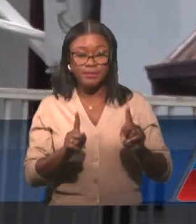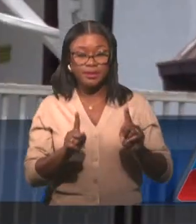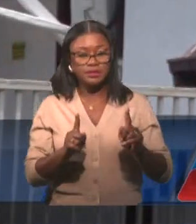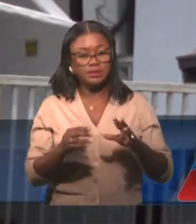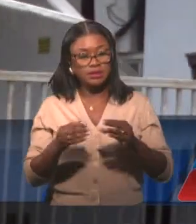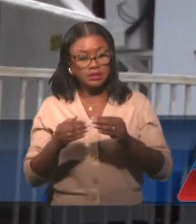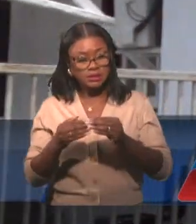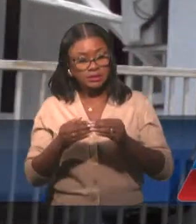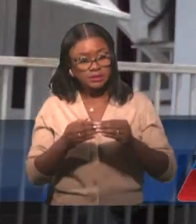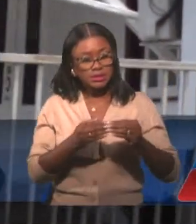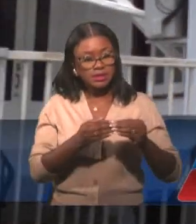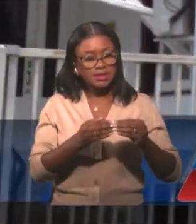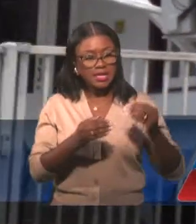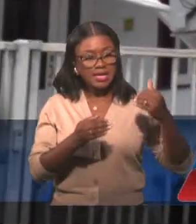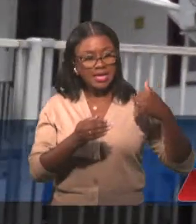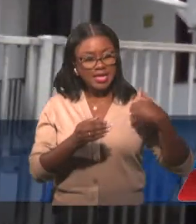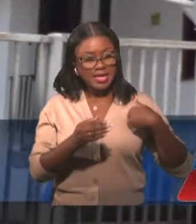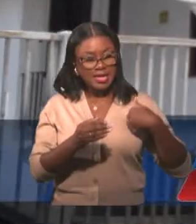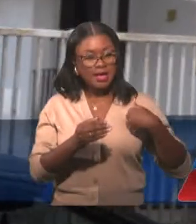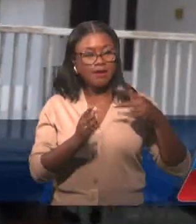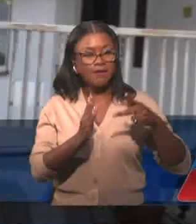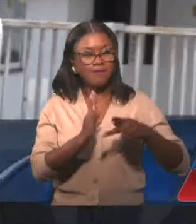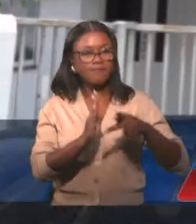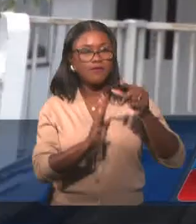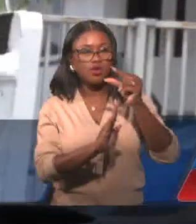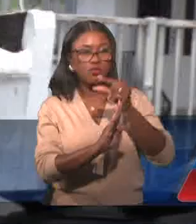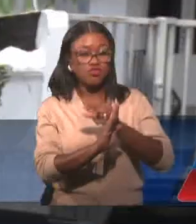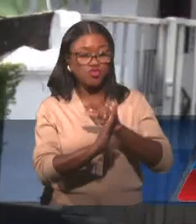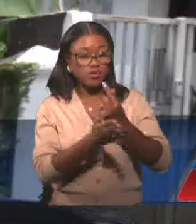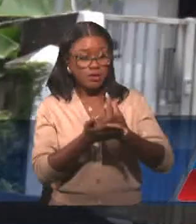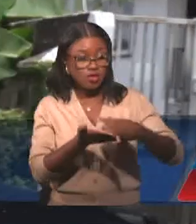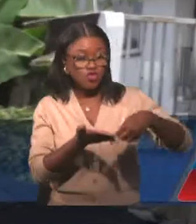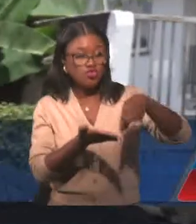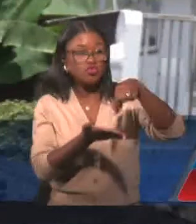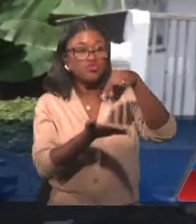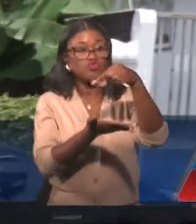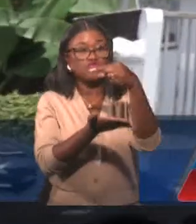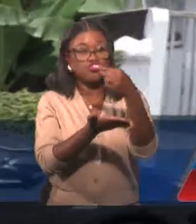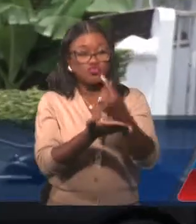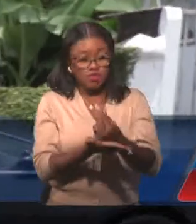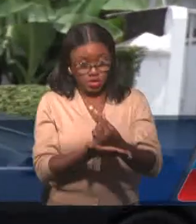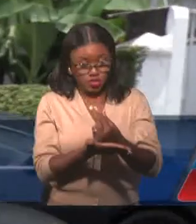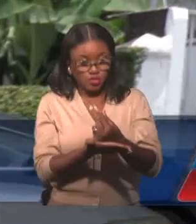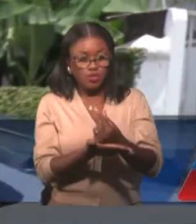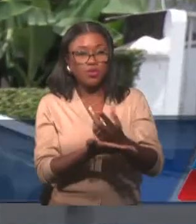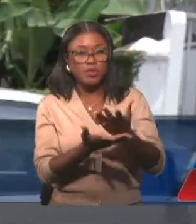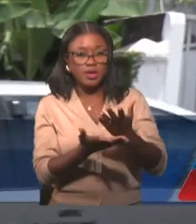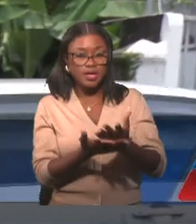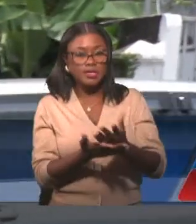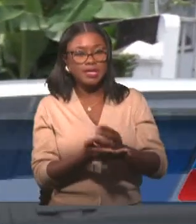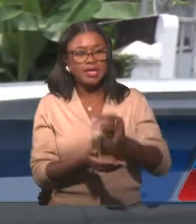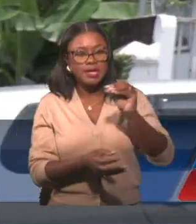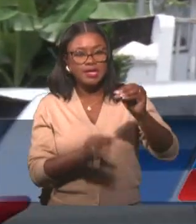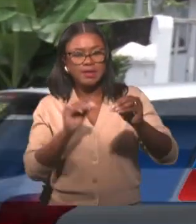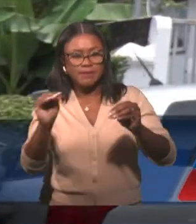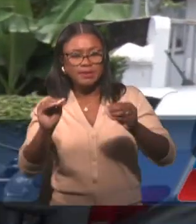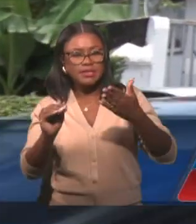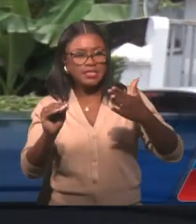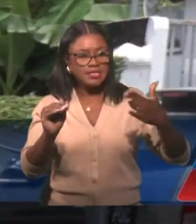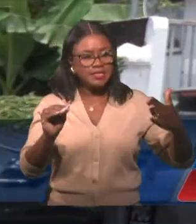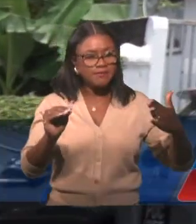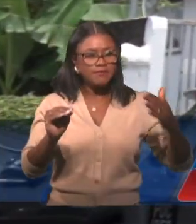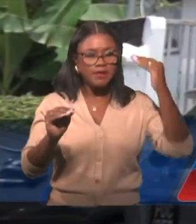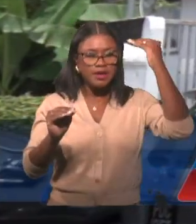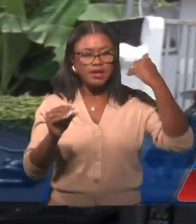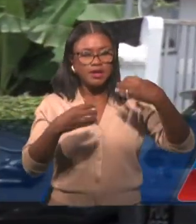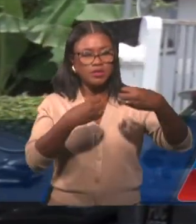the company devised an initiative for engineering graduates to gain professional experience through assignment to various departments at NH's head office